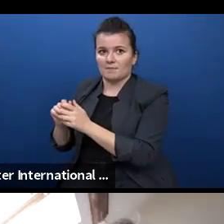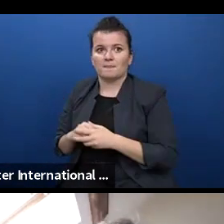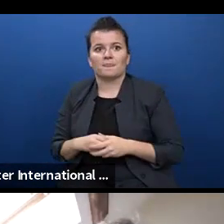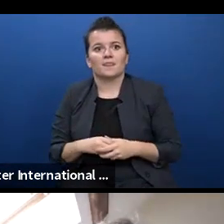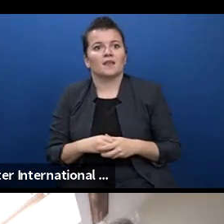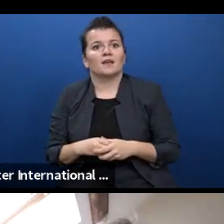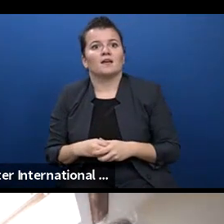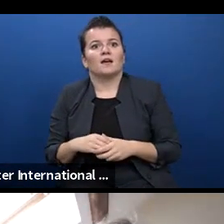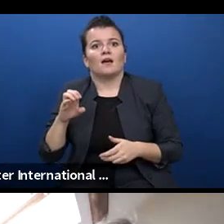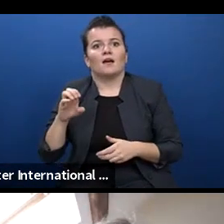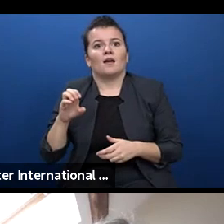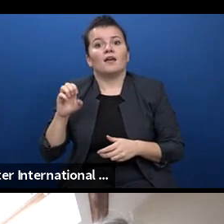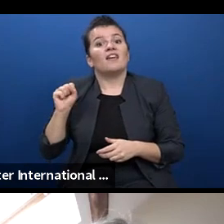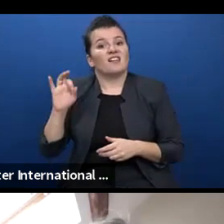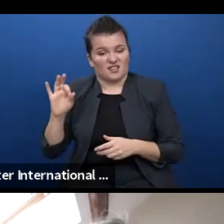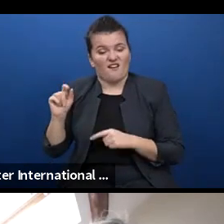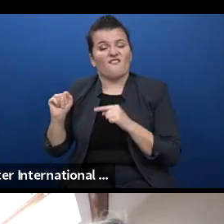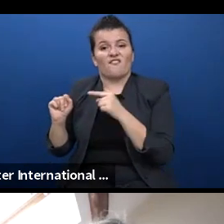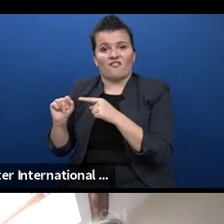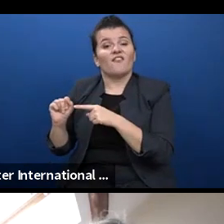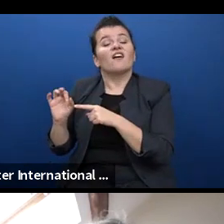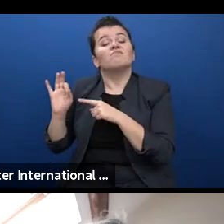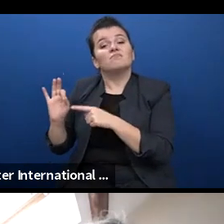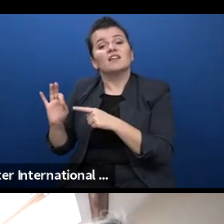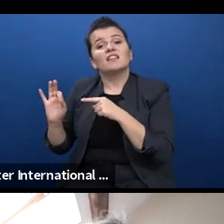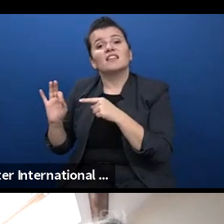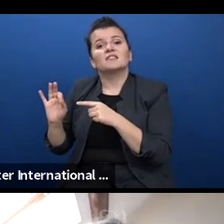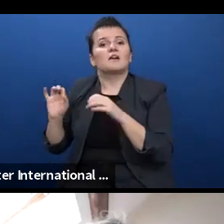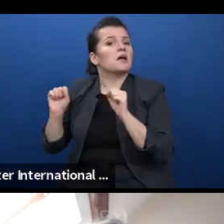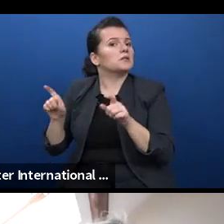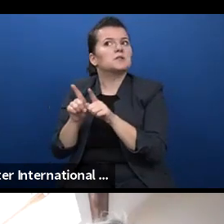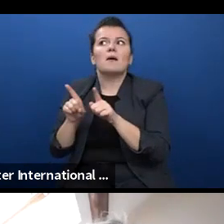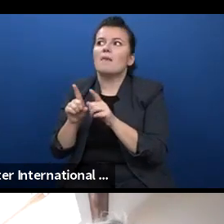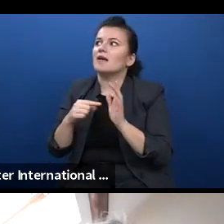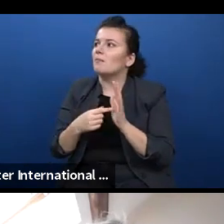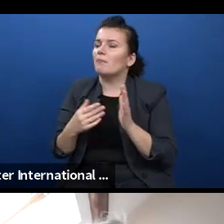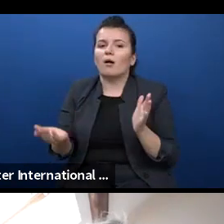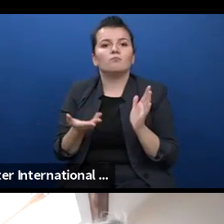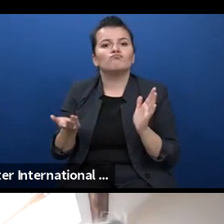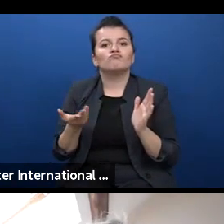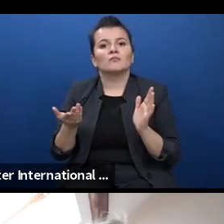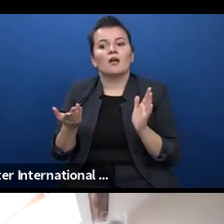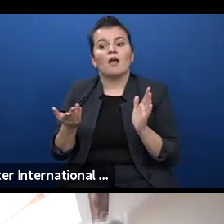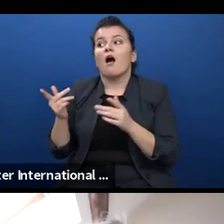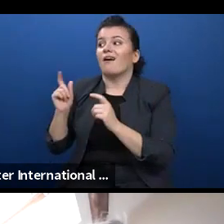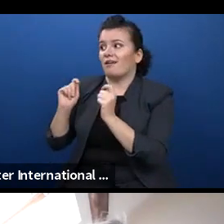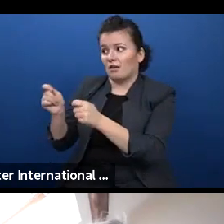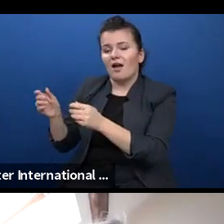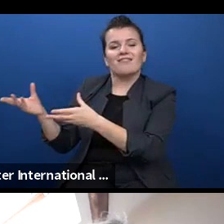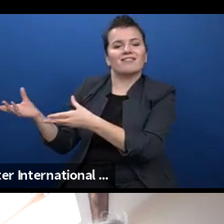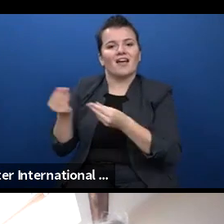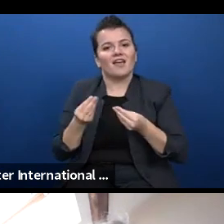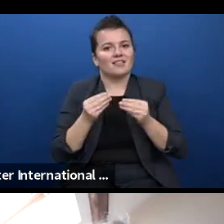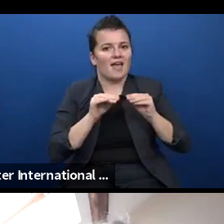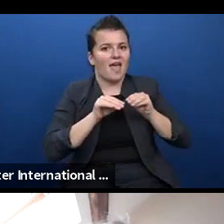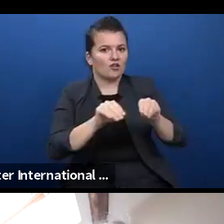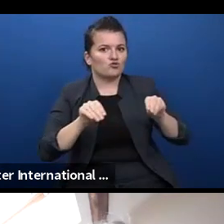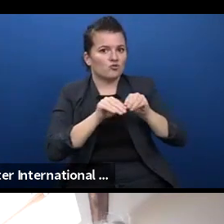the possibility to use that ESF funding to, for example, promote education in the